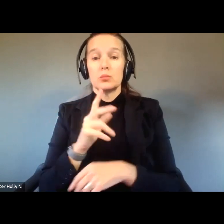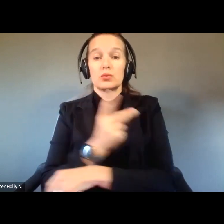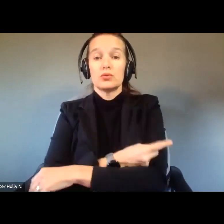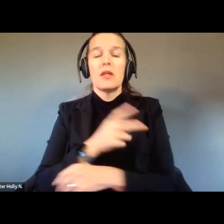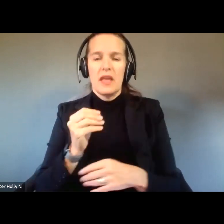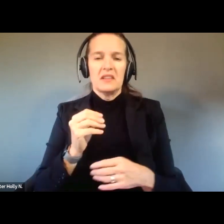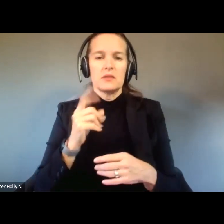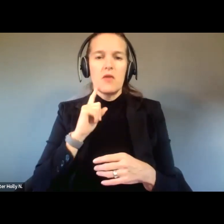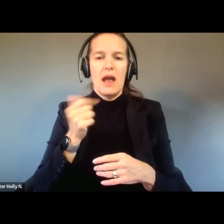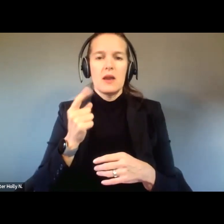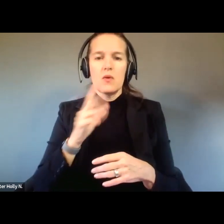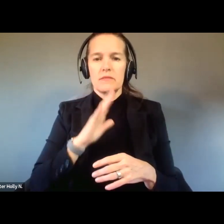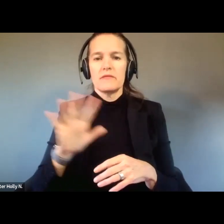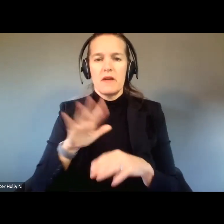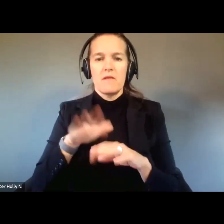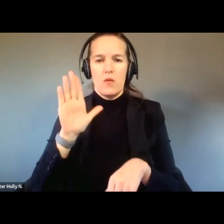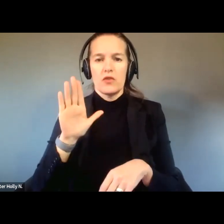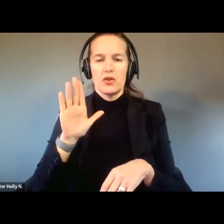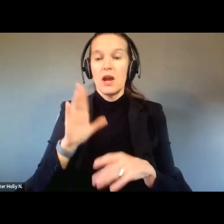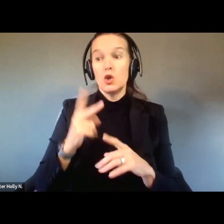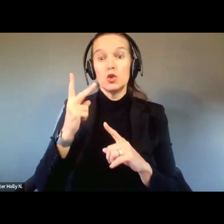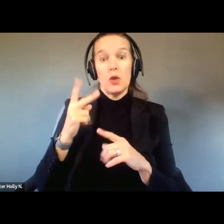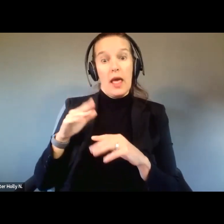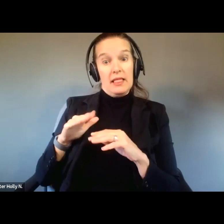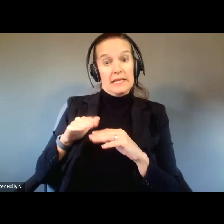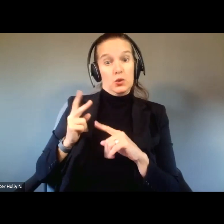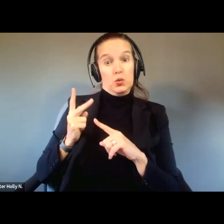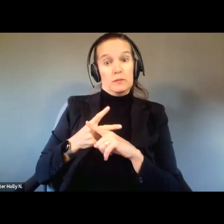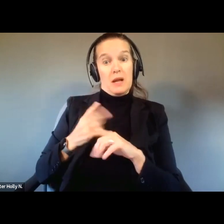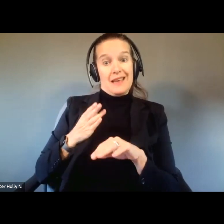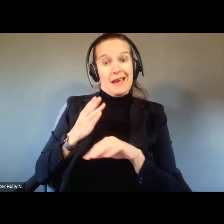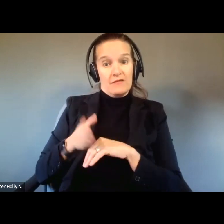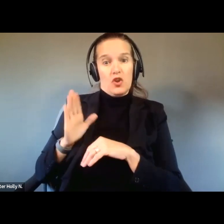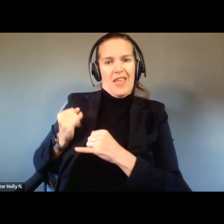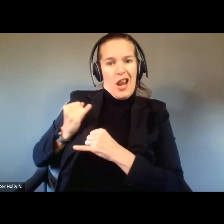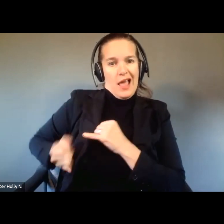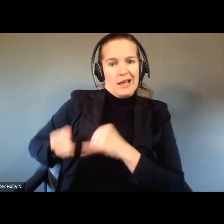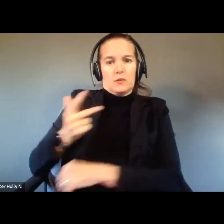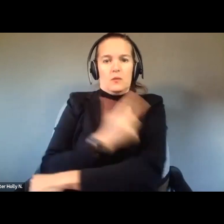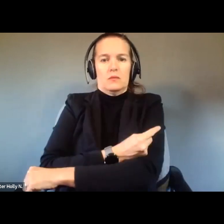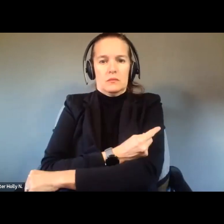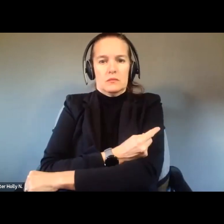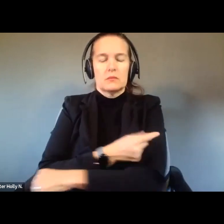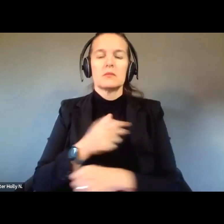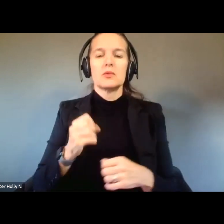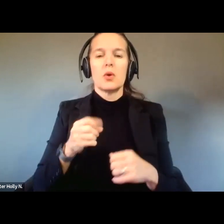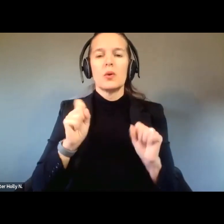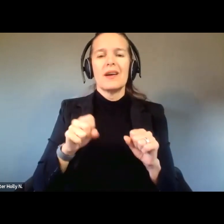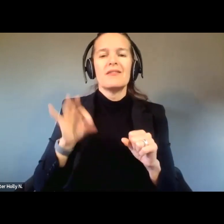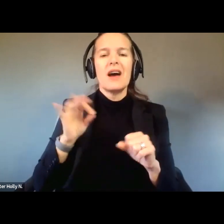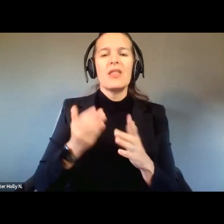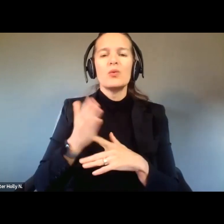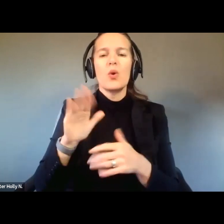older who's at least 2 months past their last COVID shot. You can find a COVID booster through your primary healthcare